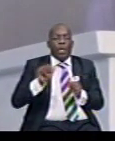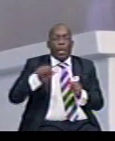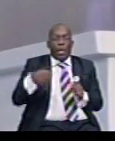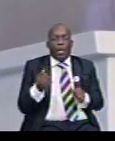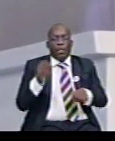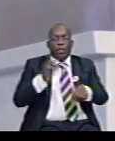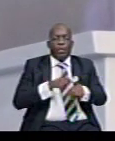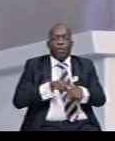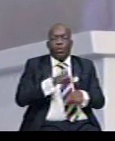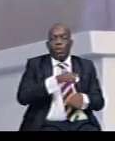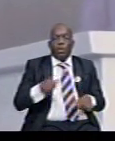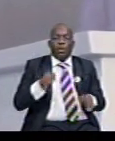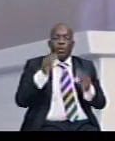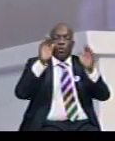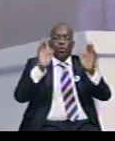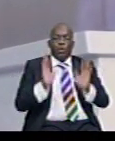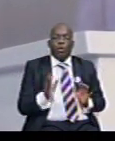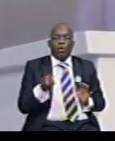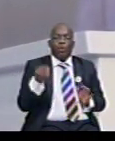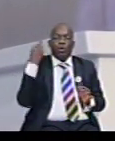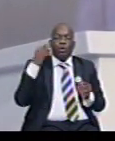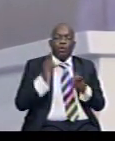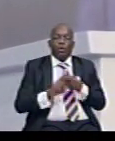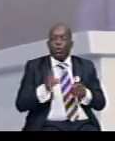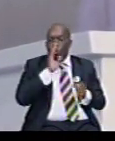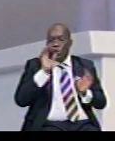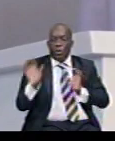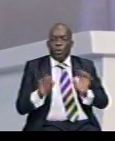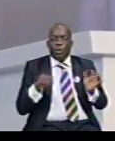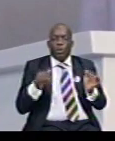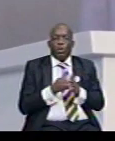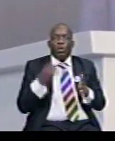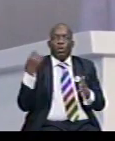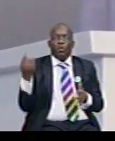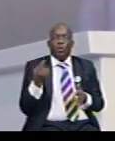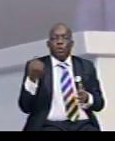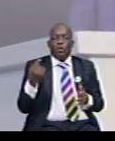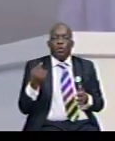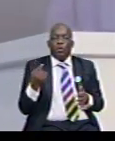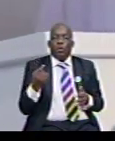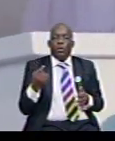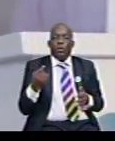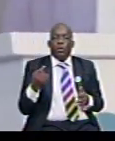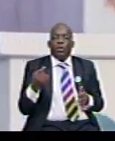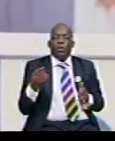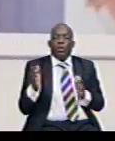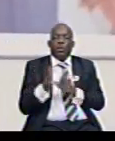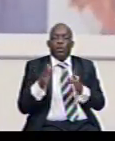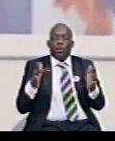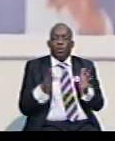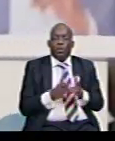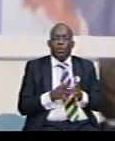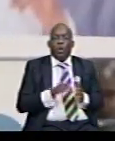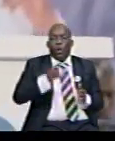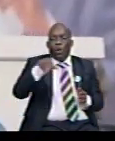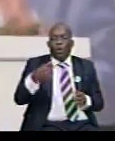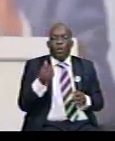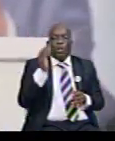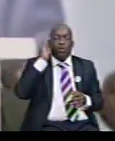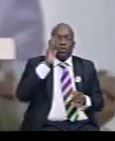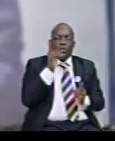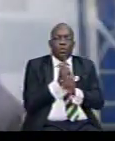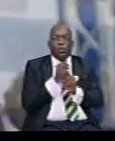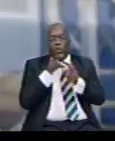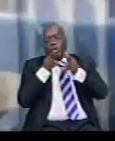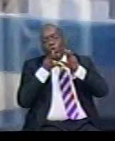was being performed, it was only Jesus and the others. They were onlookers or